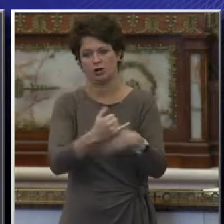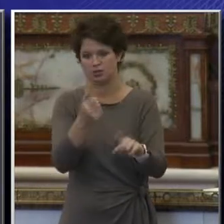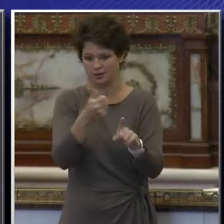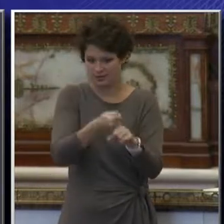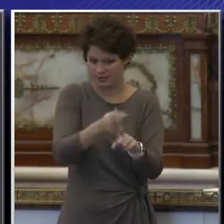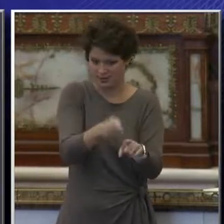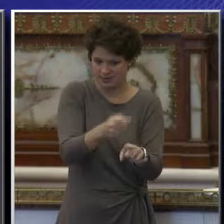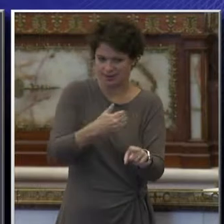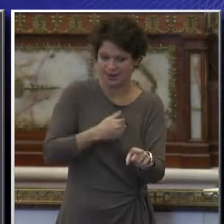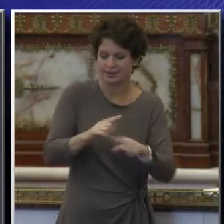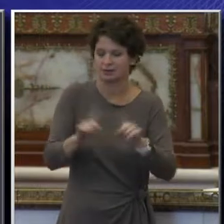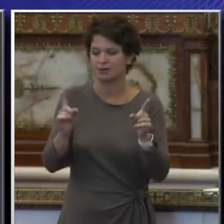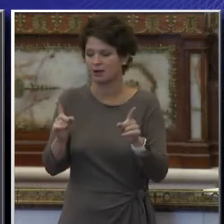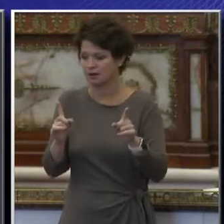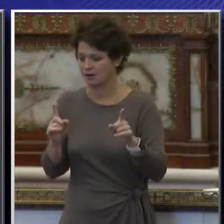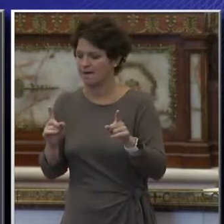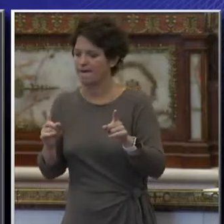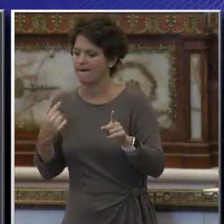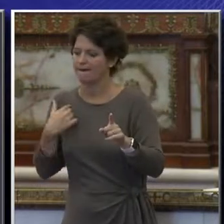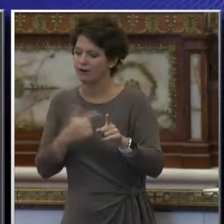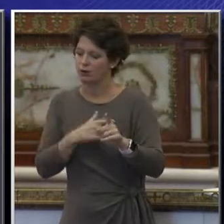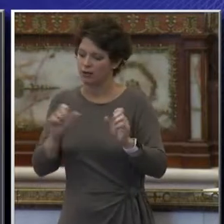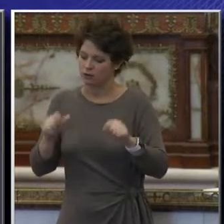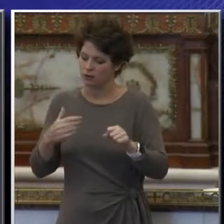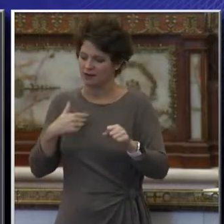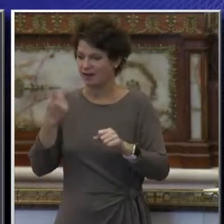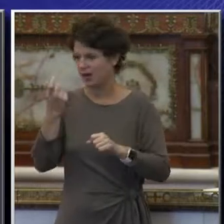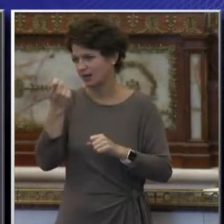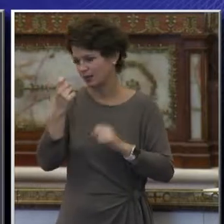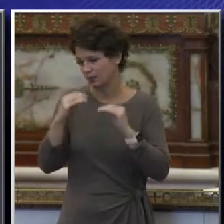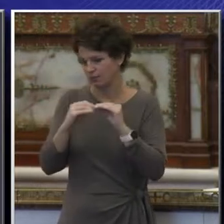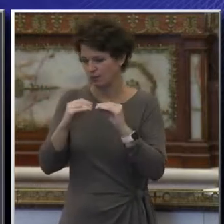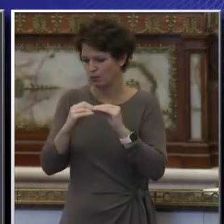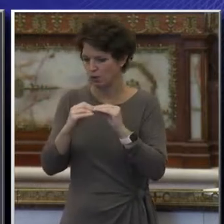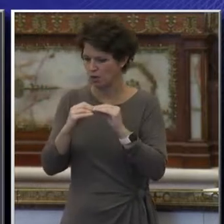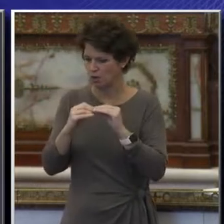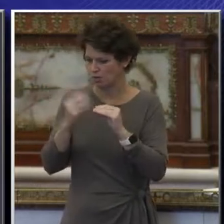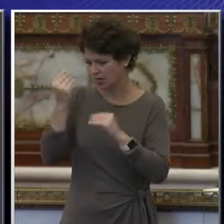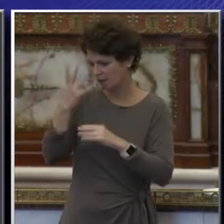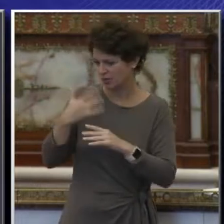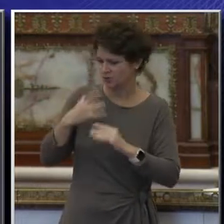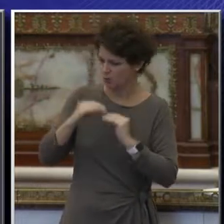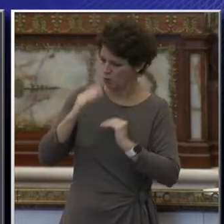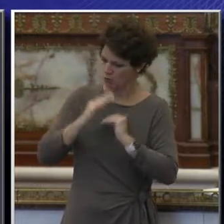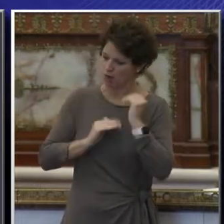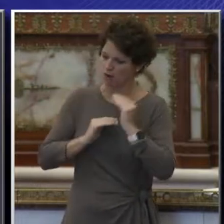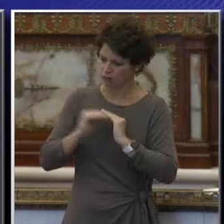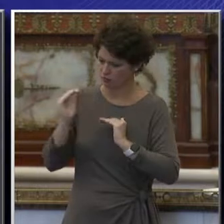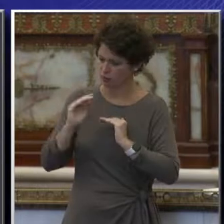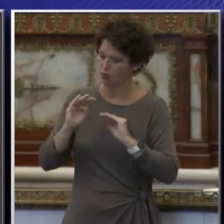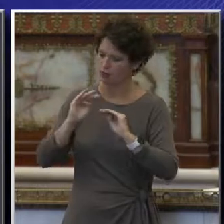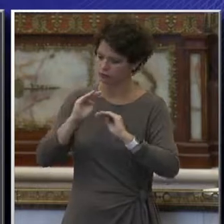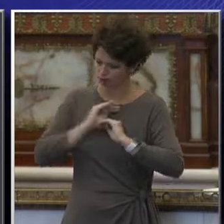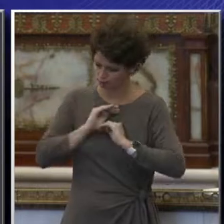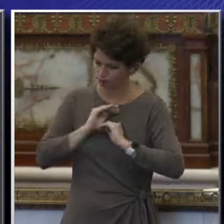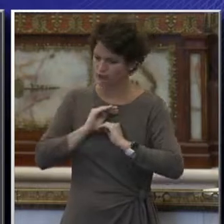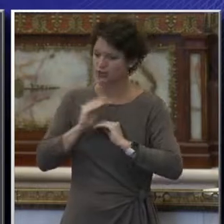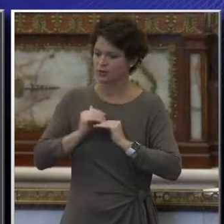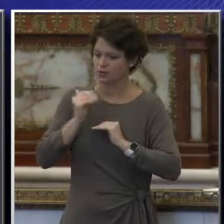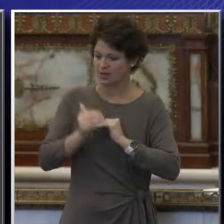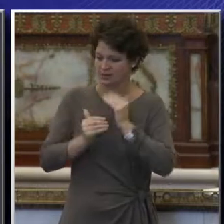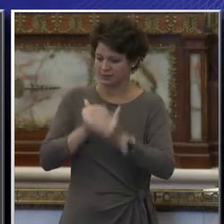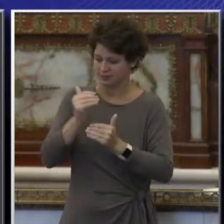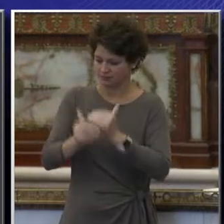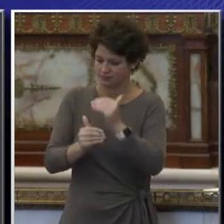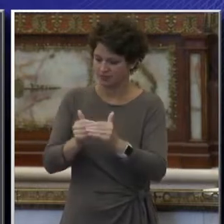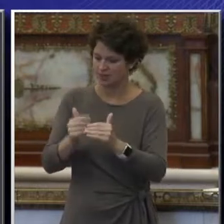you know, we could have had a little bit more to feel more comfortable that in the next phases, some of those